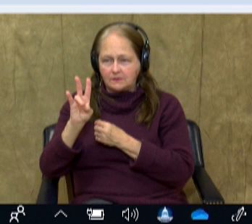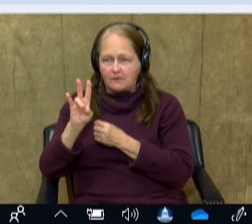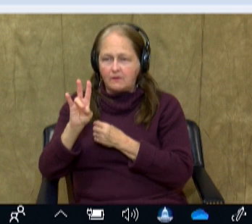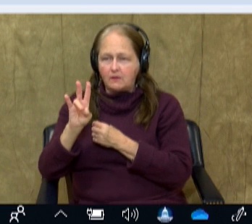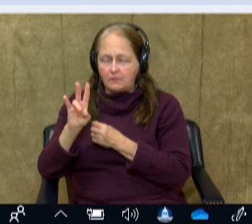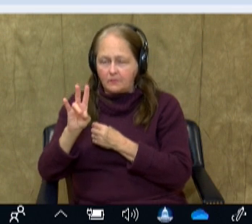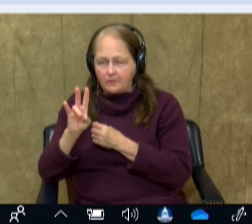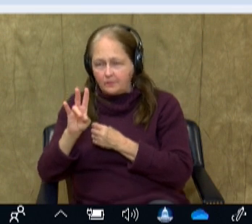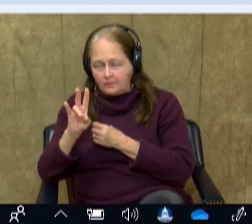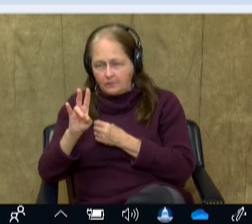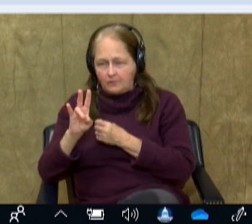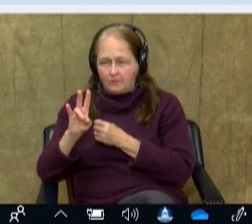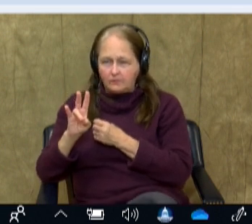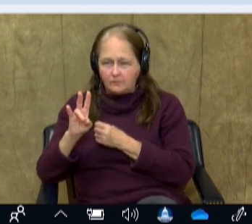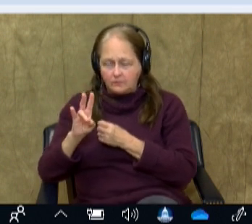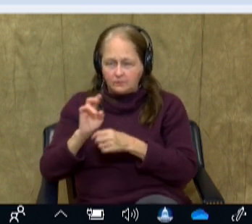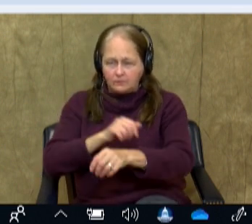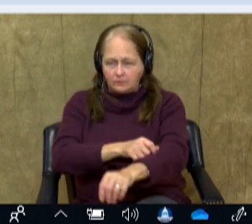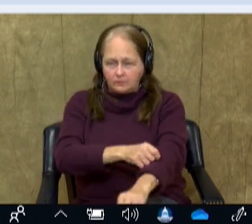7.